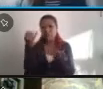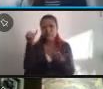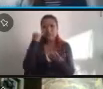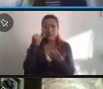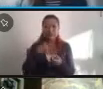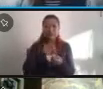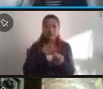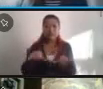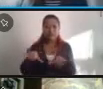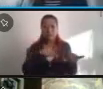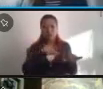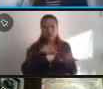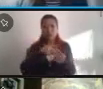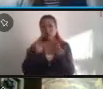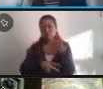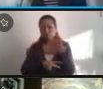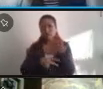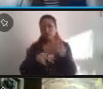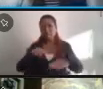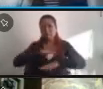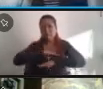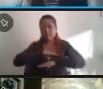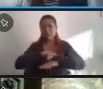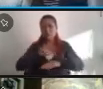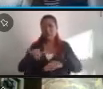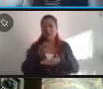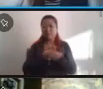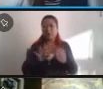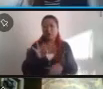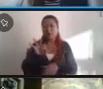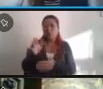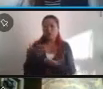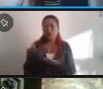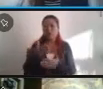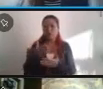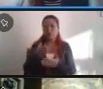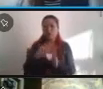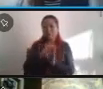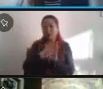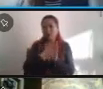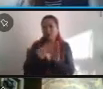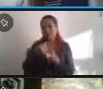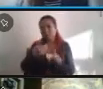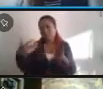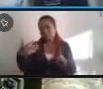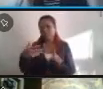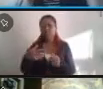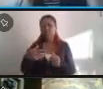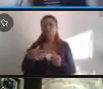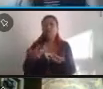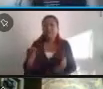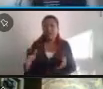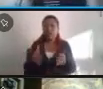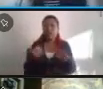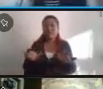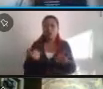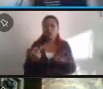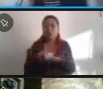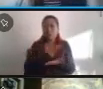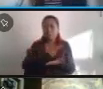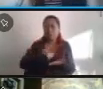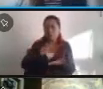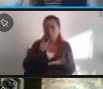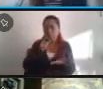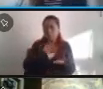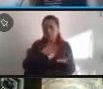So I want that piece to be understood well as far as what we do at that board. The board is composed of a mix